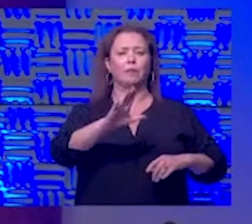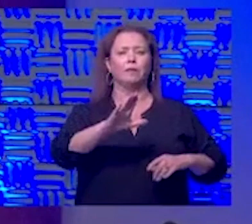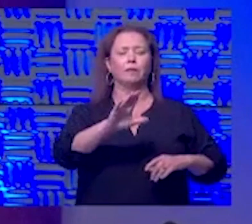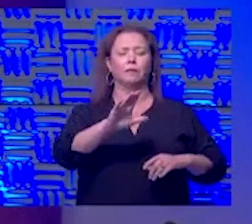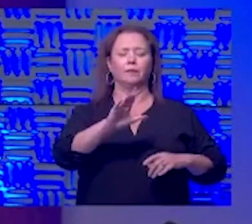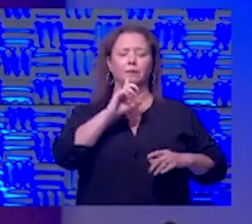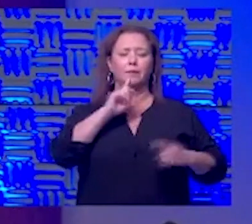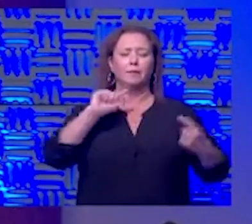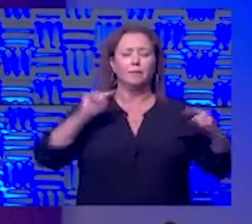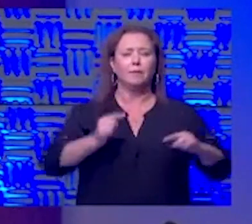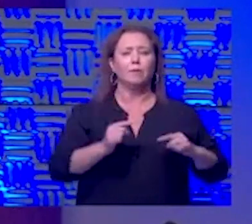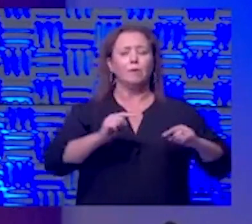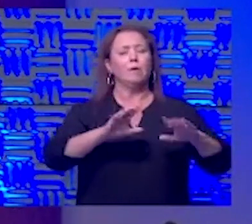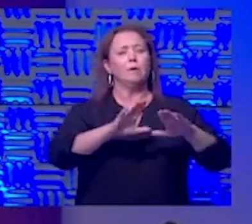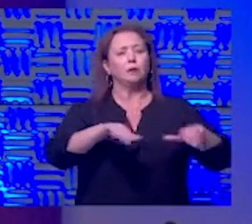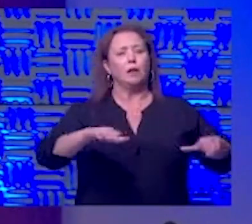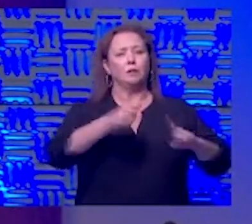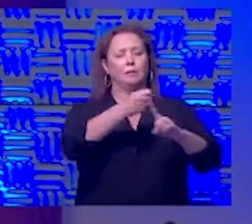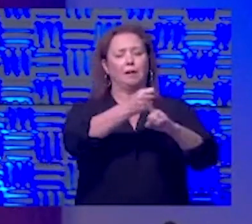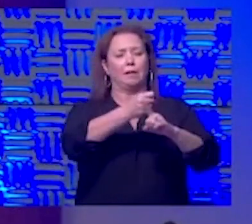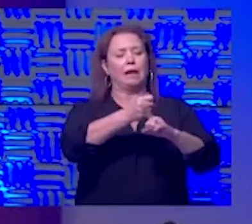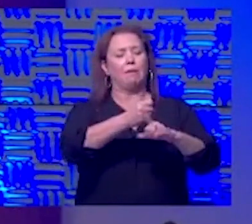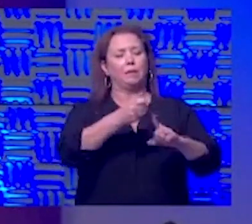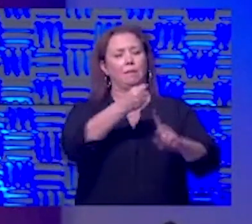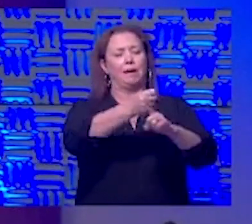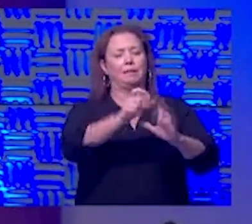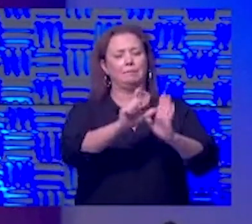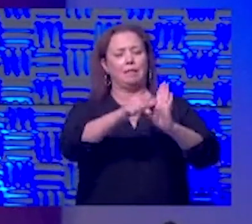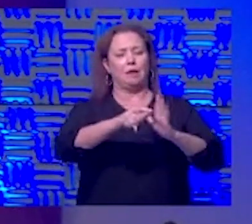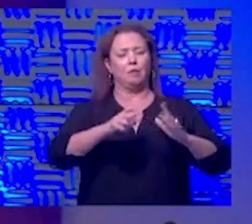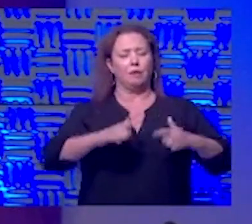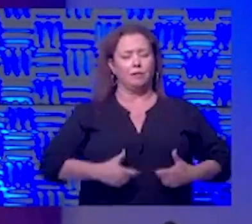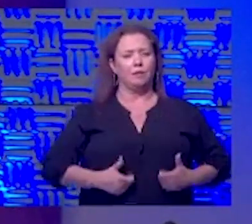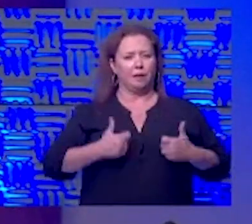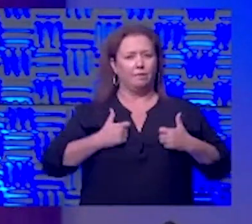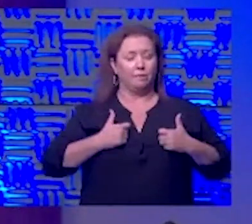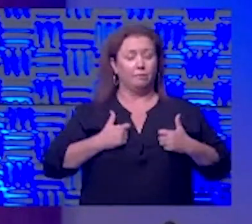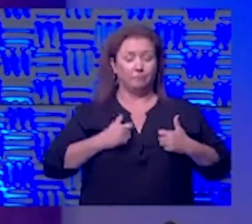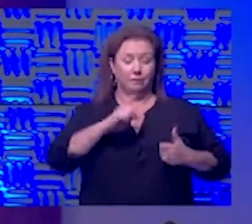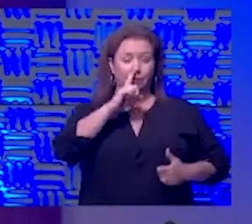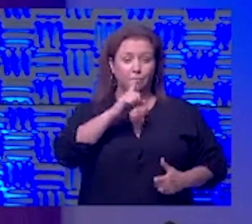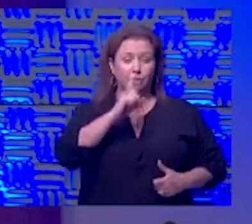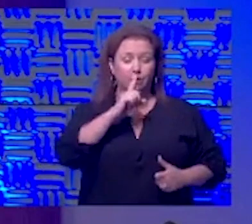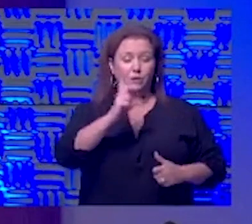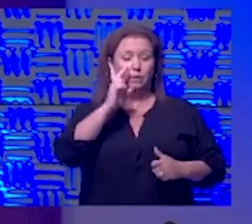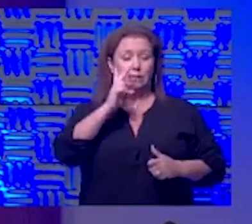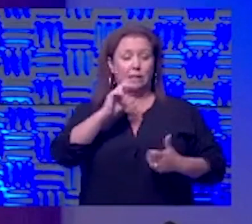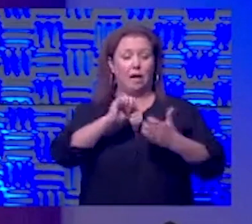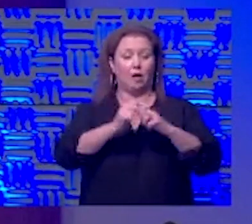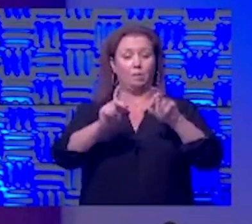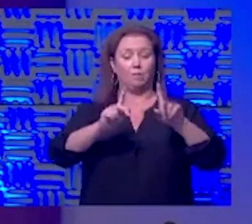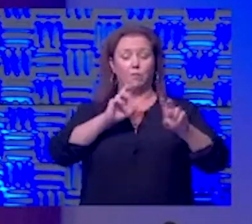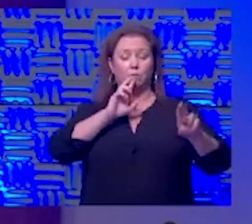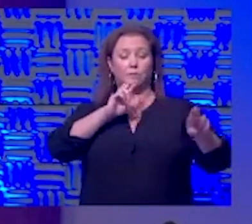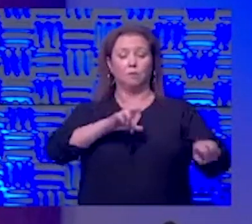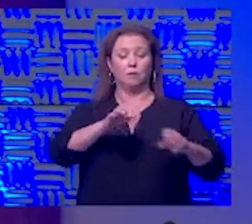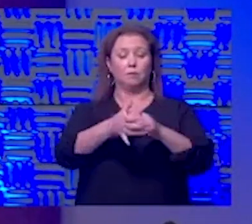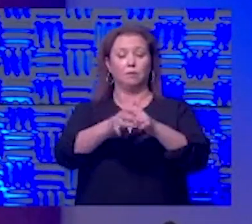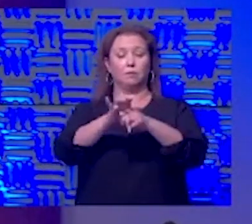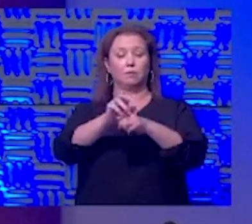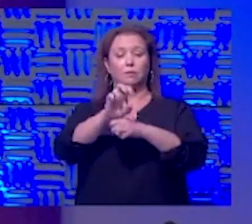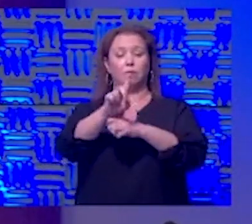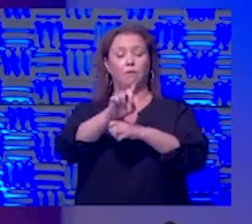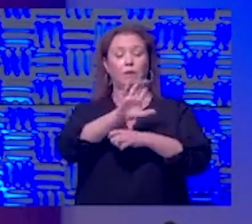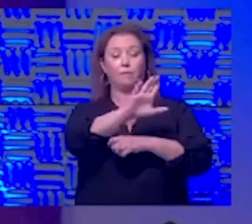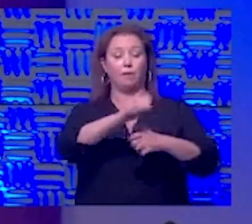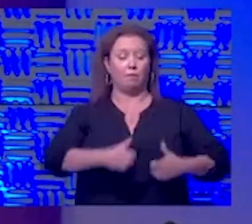people later in life. They're real, and we're seeing them play out with how people respond to COVID. If they've had a